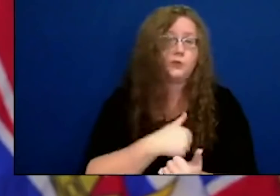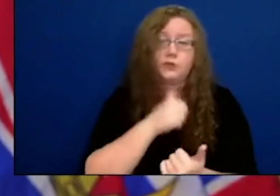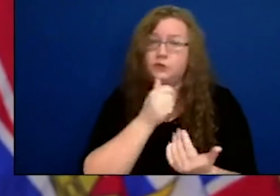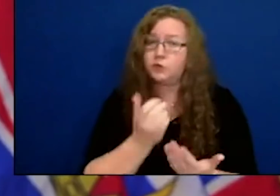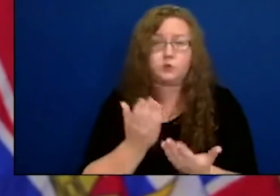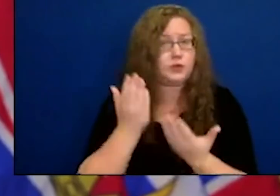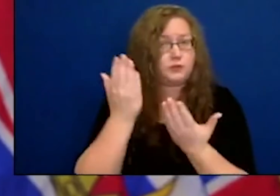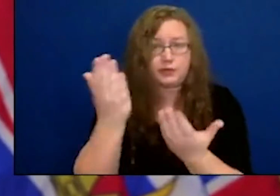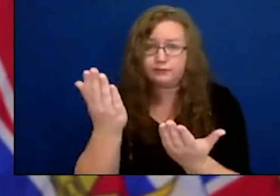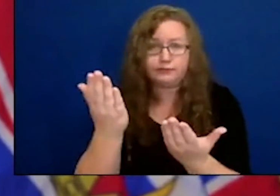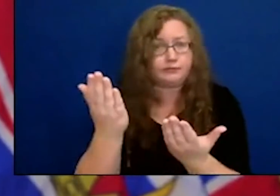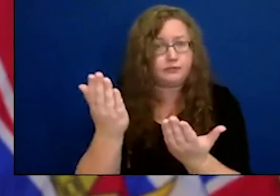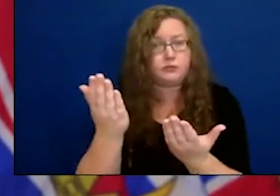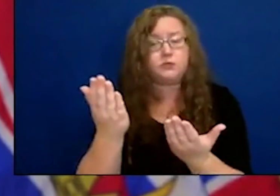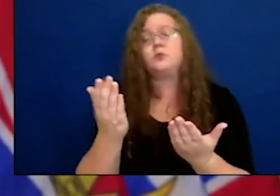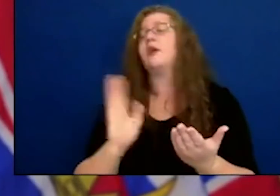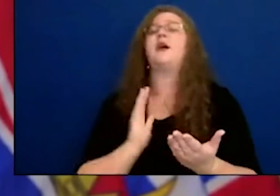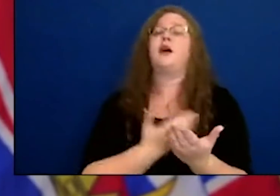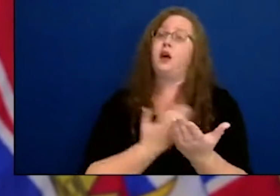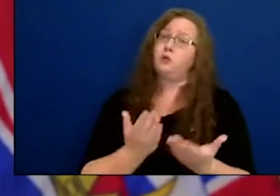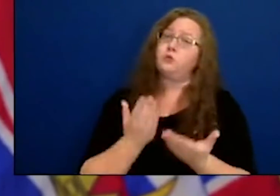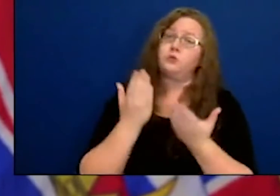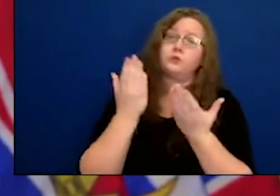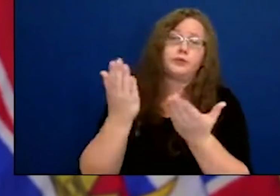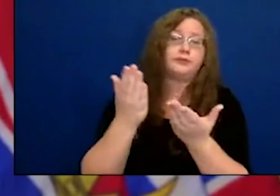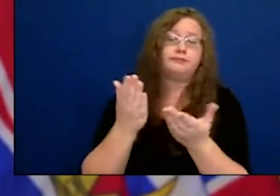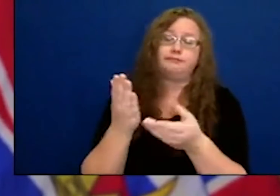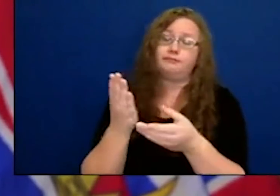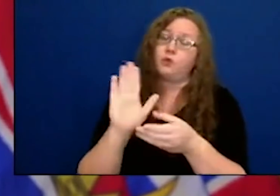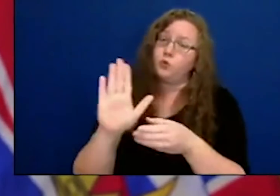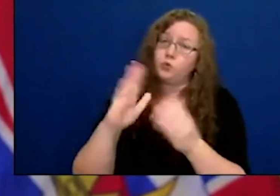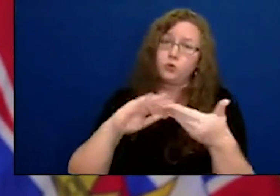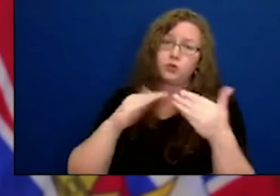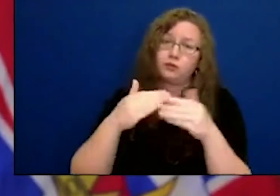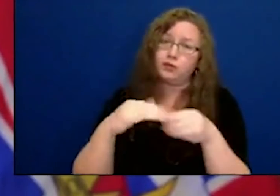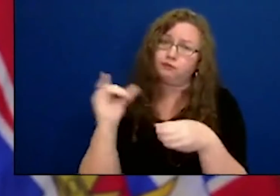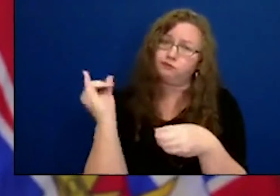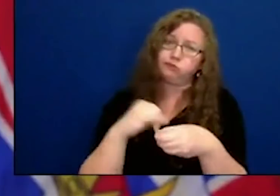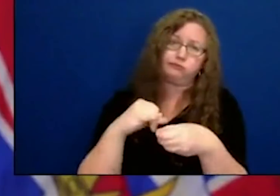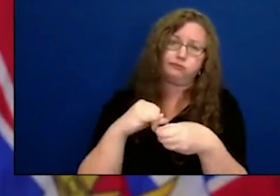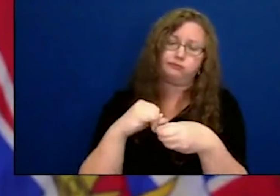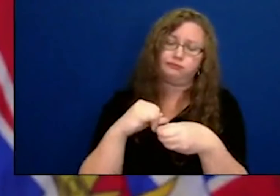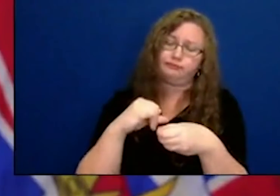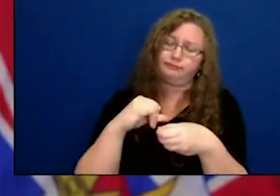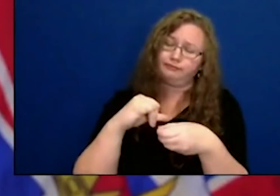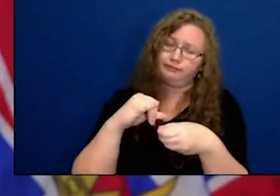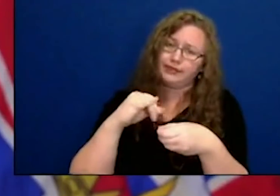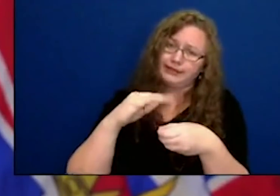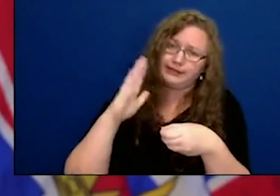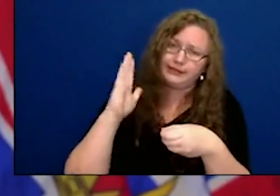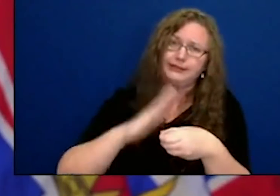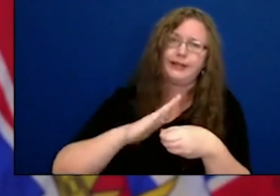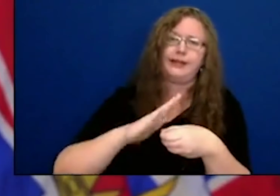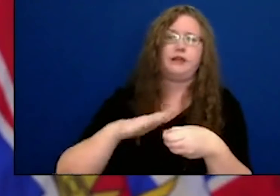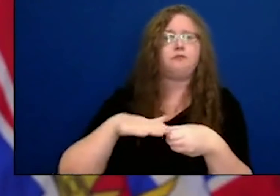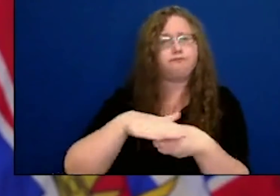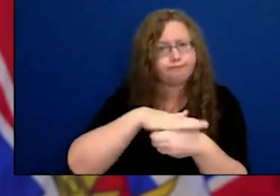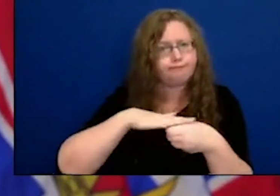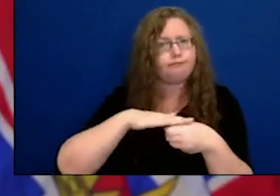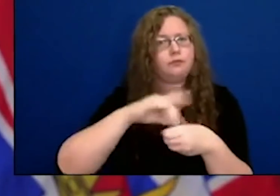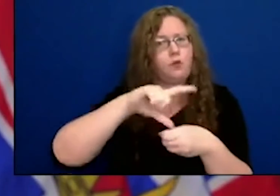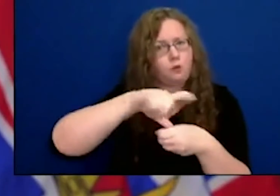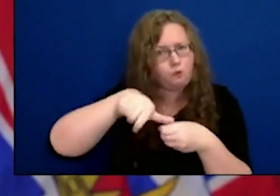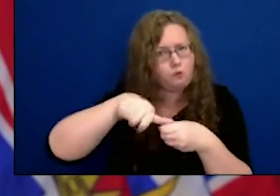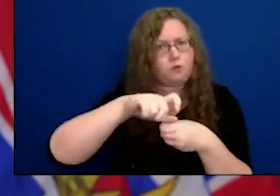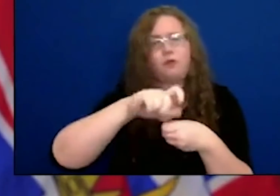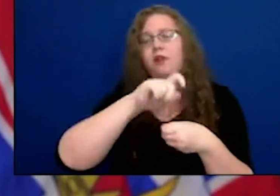travel. As a matter of fact, we're recommending people don't travel outside your community. It's time to stay local here in BC and in